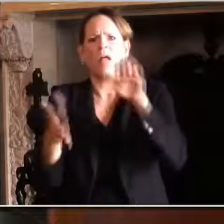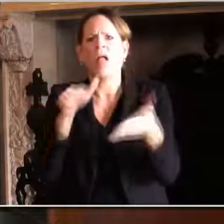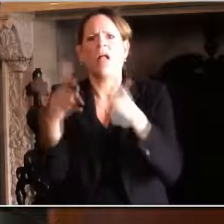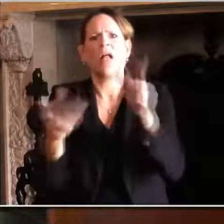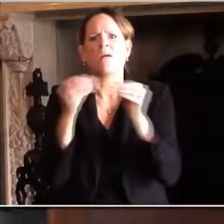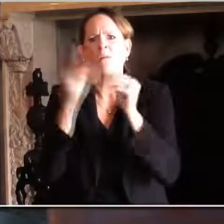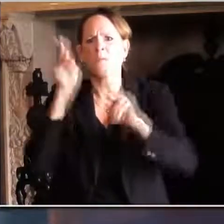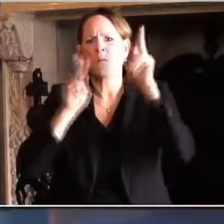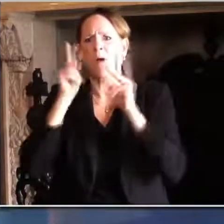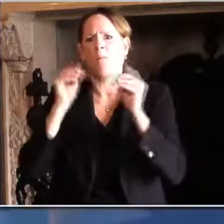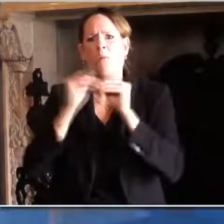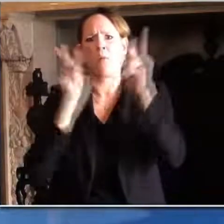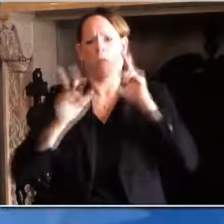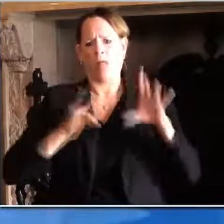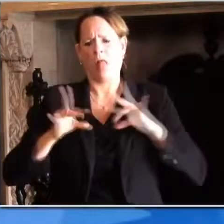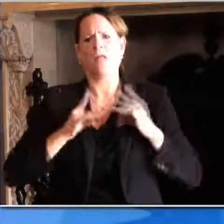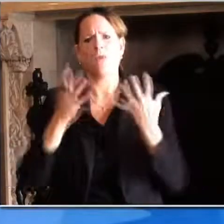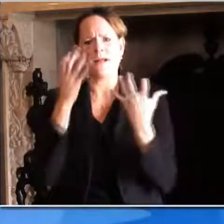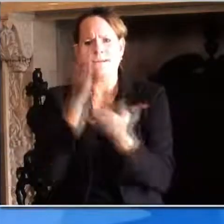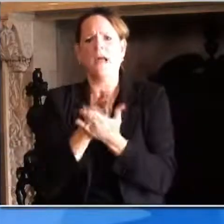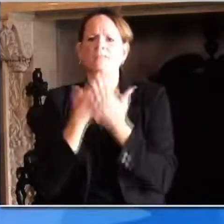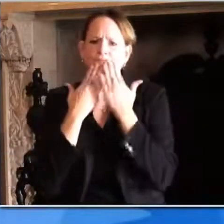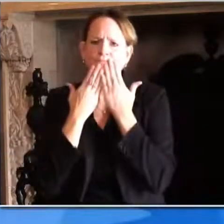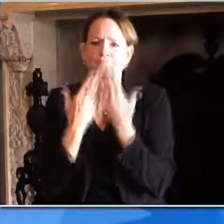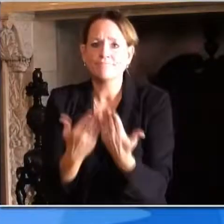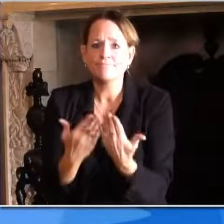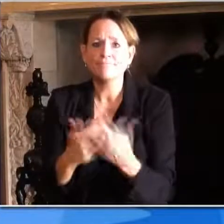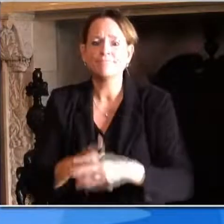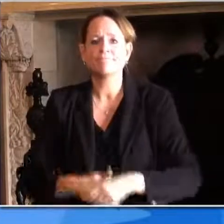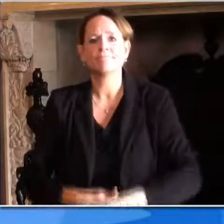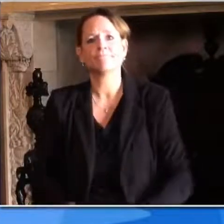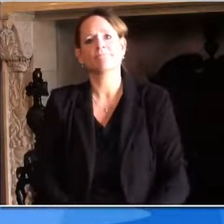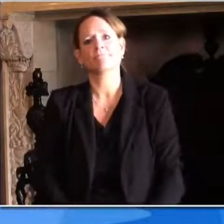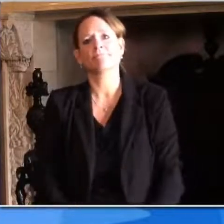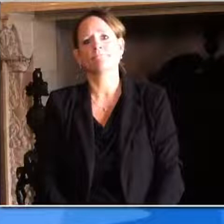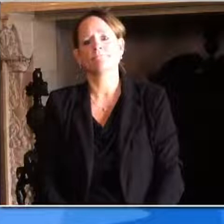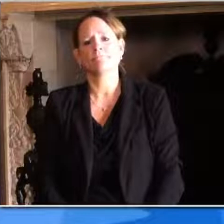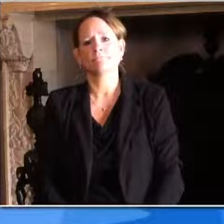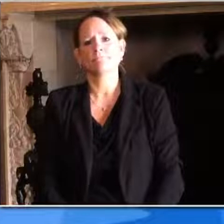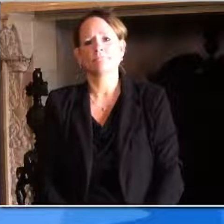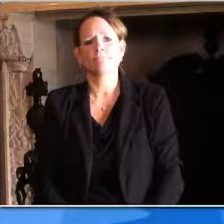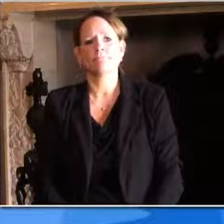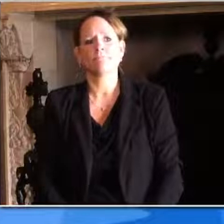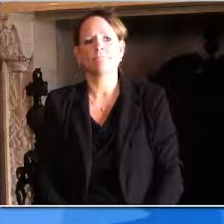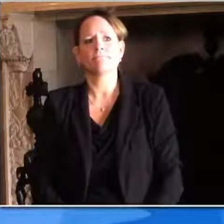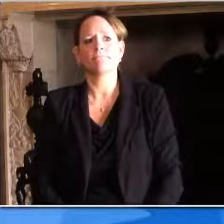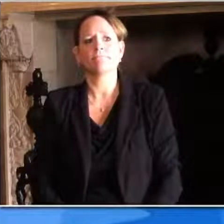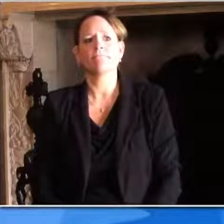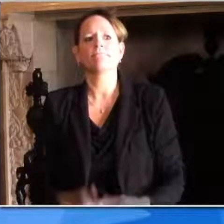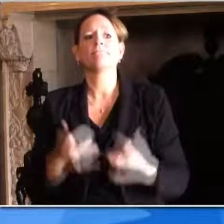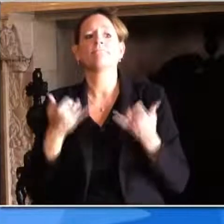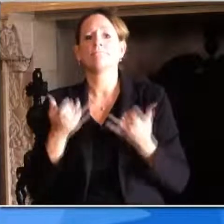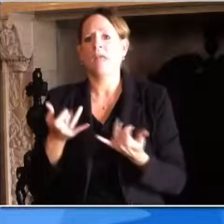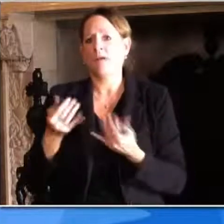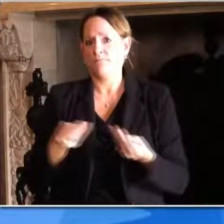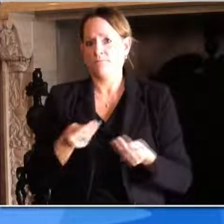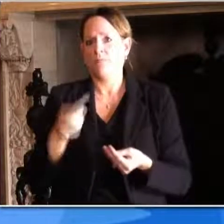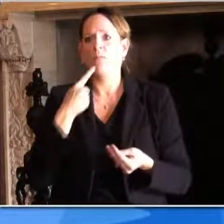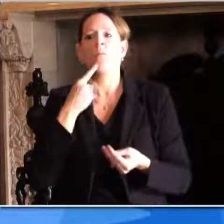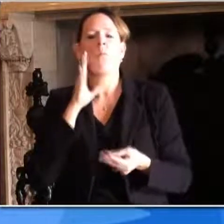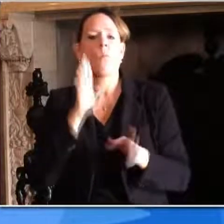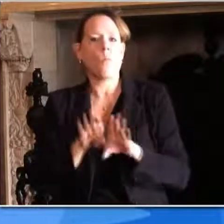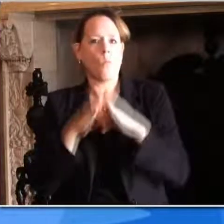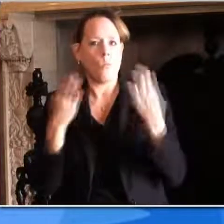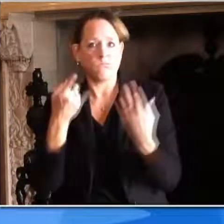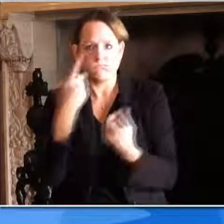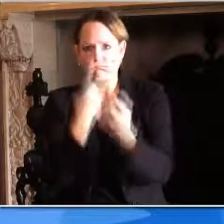Thank you. Now we'll open it up to questions, and a reminder to maintain audio quality, to keep your phones on mute until it's time to ask your question. And